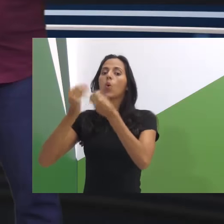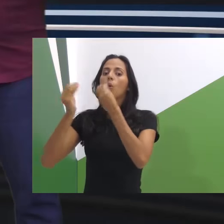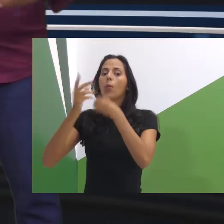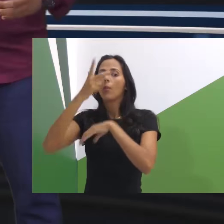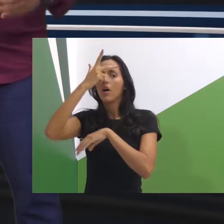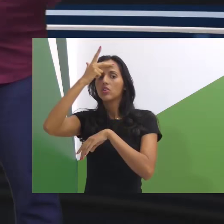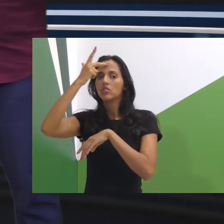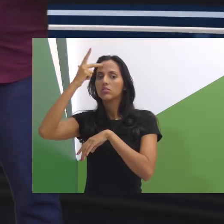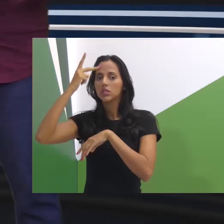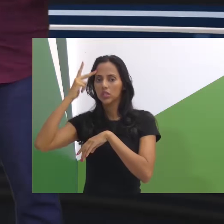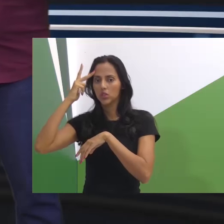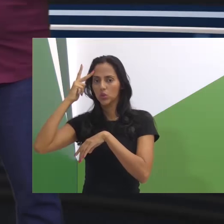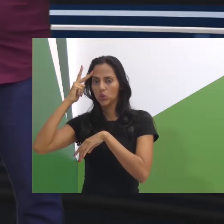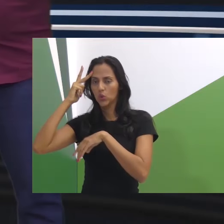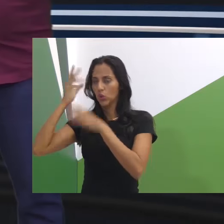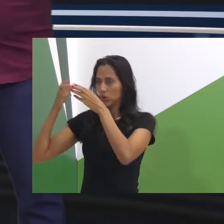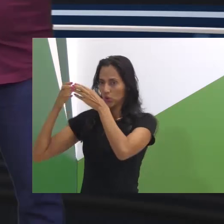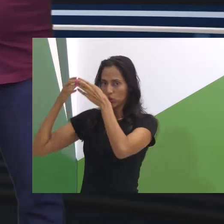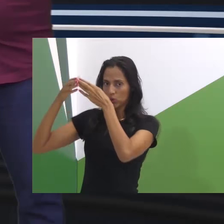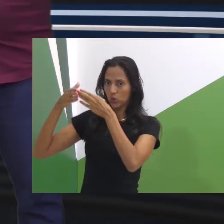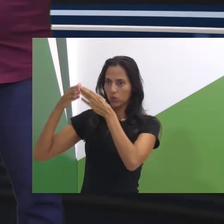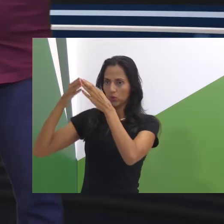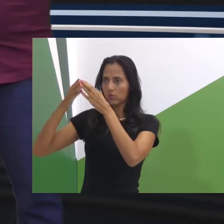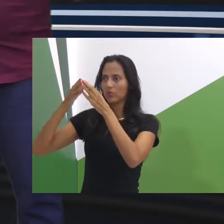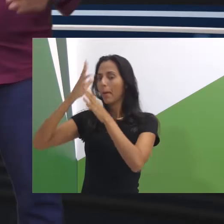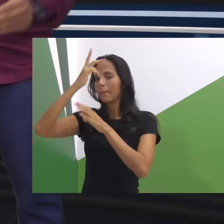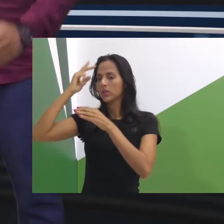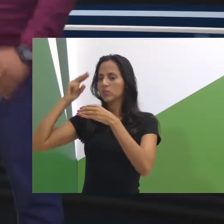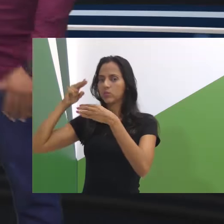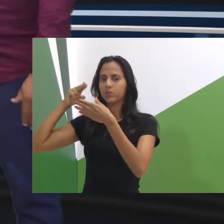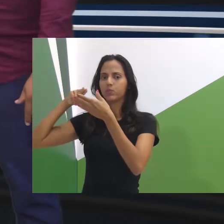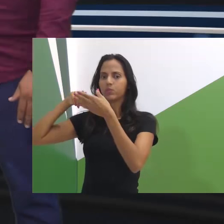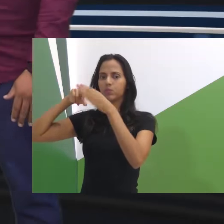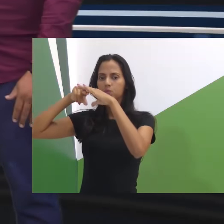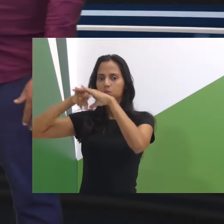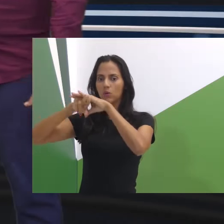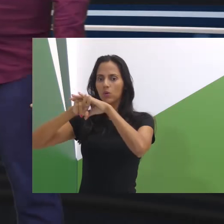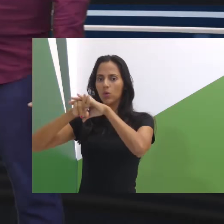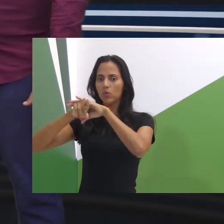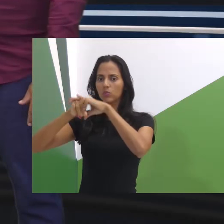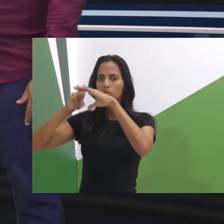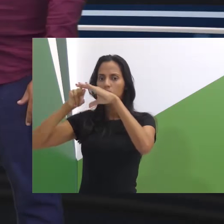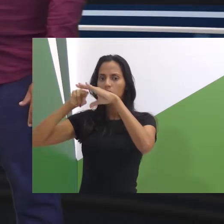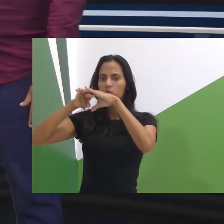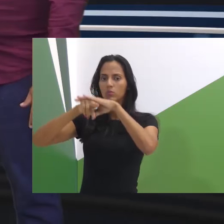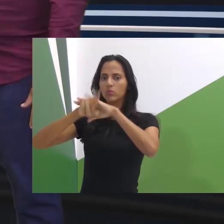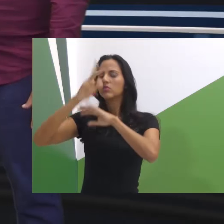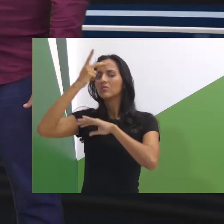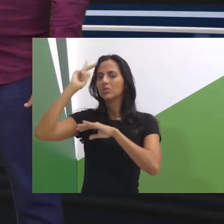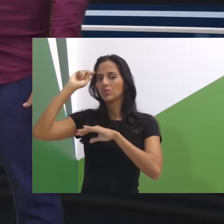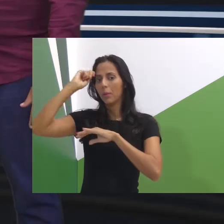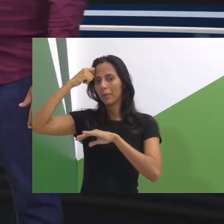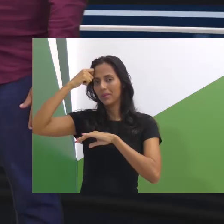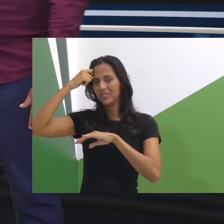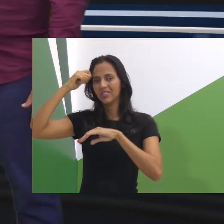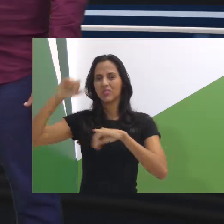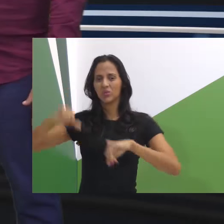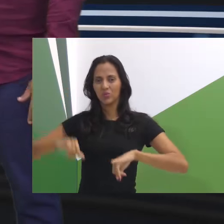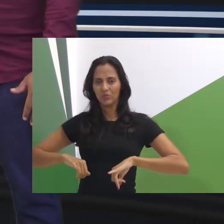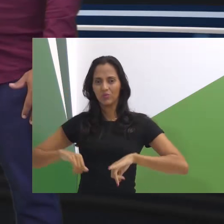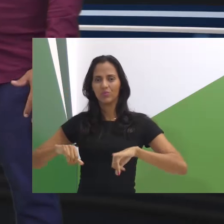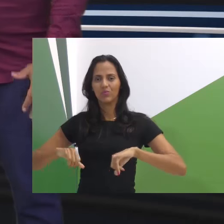transported in this Atlantic's trek. So, see the conditions of the being that our negros passed